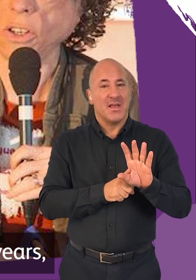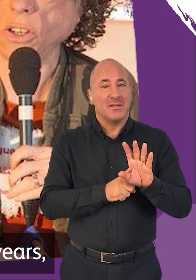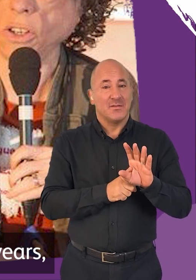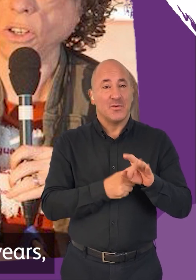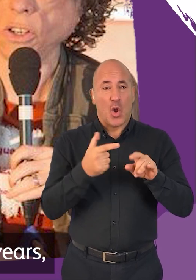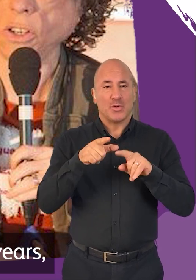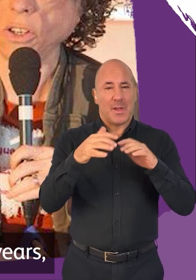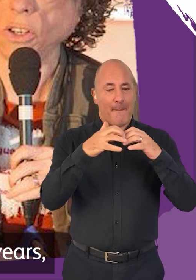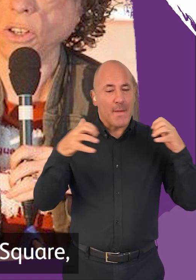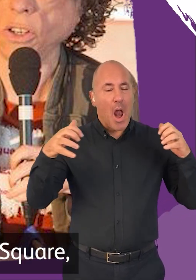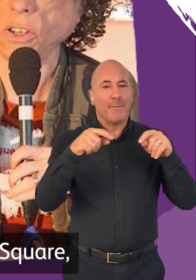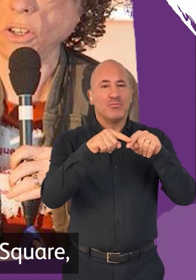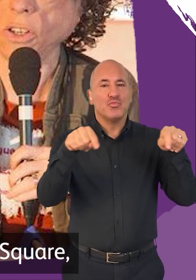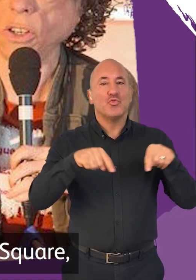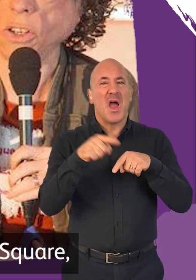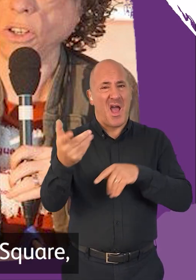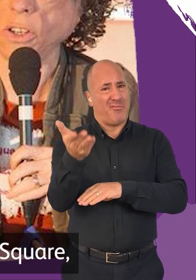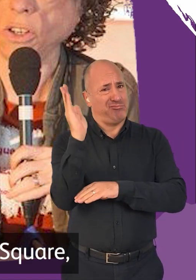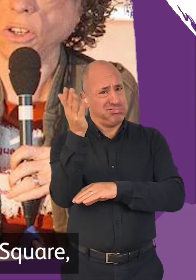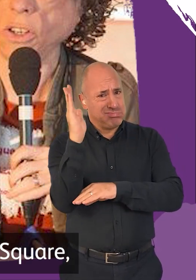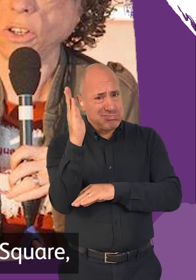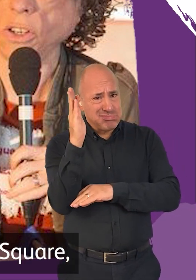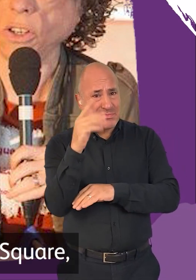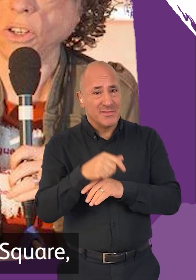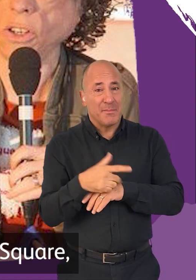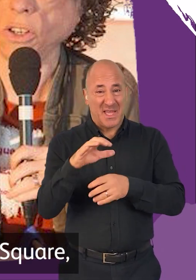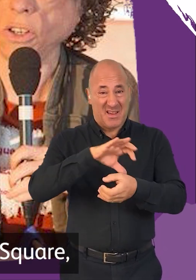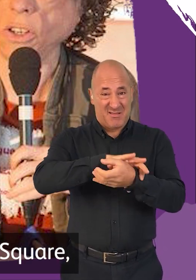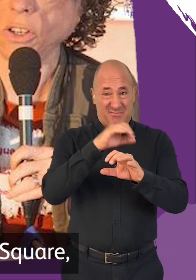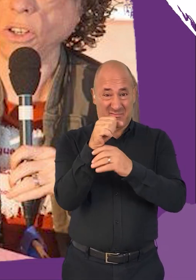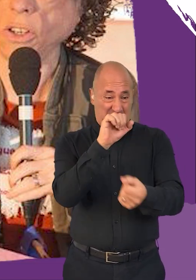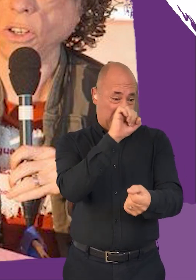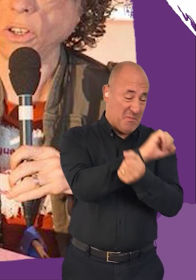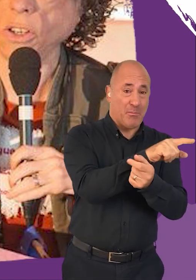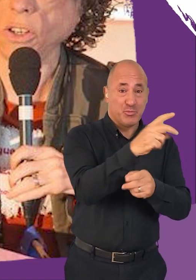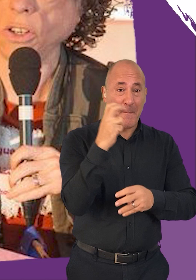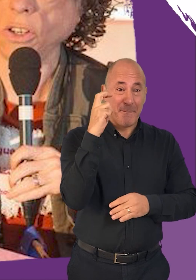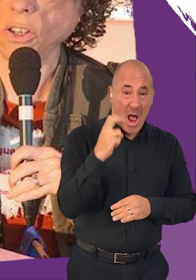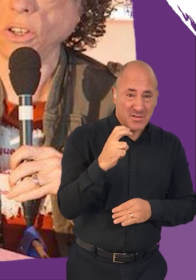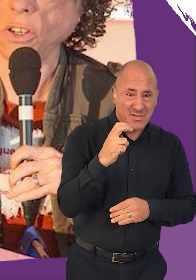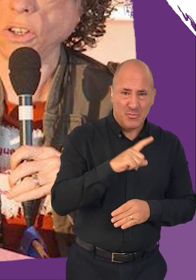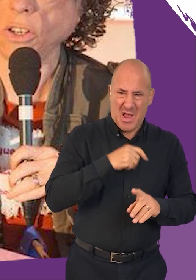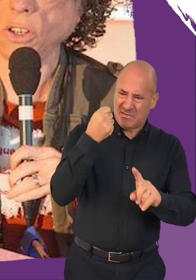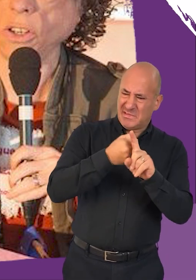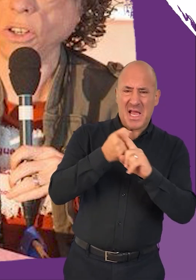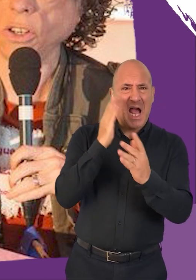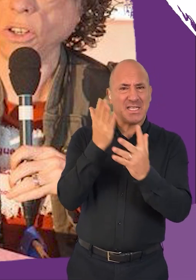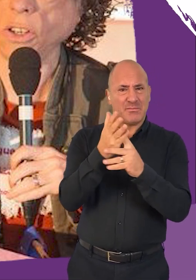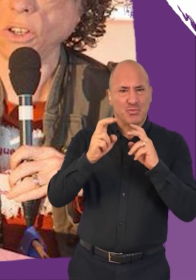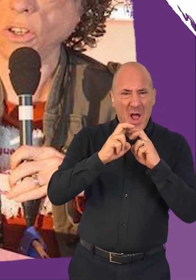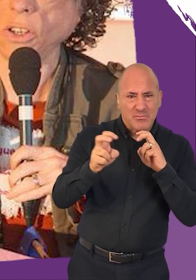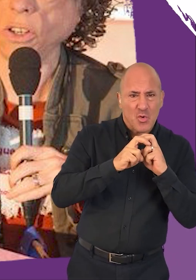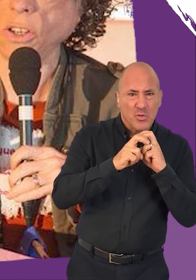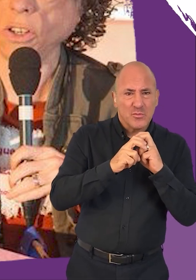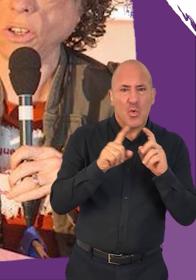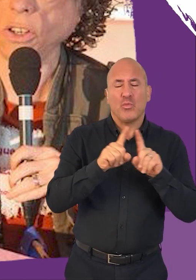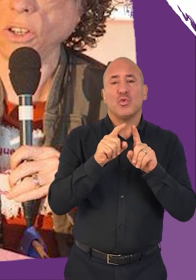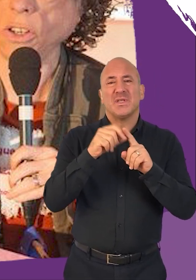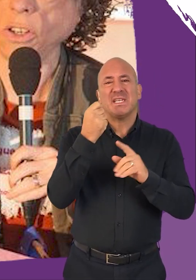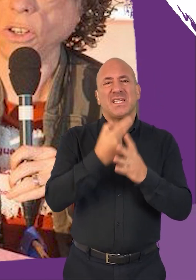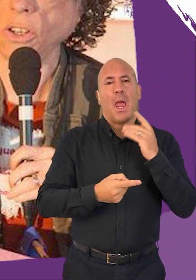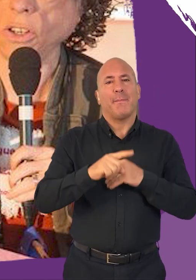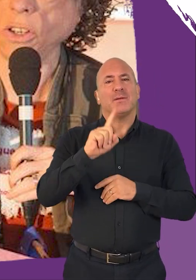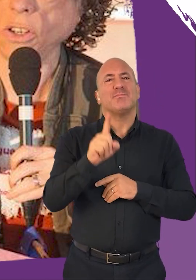for 25 years, which has included speaking in Parliament Square, handcuffing herself to buses to fight for accessible